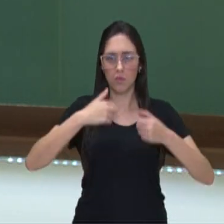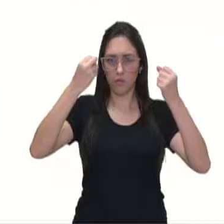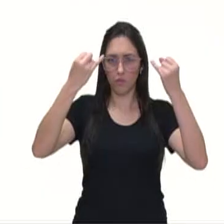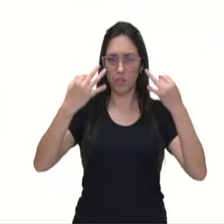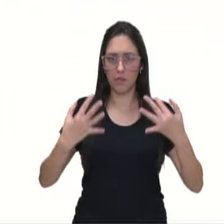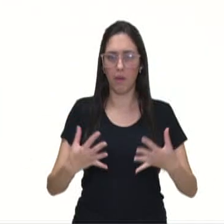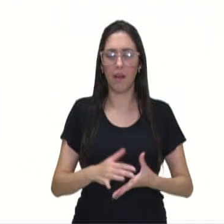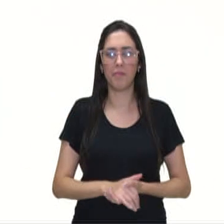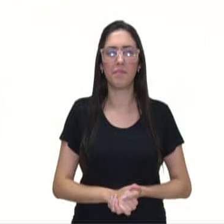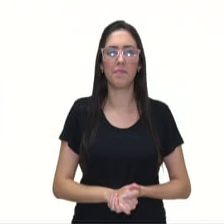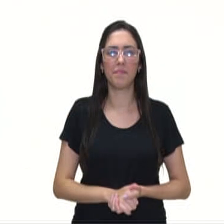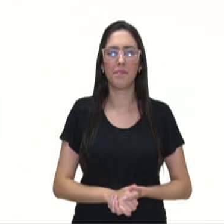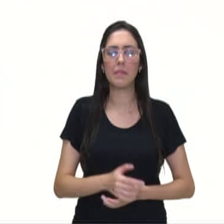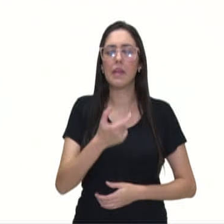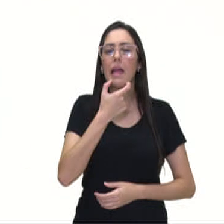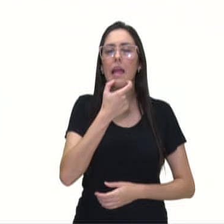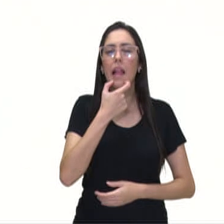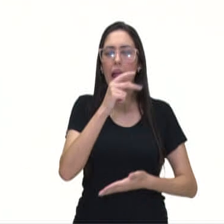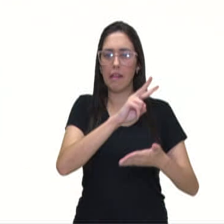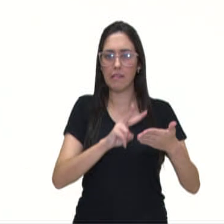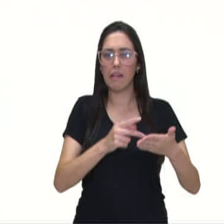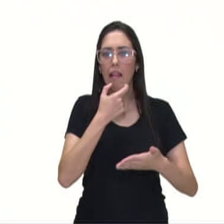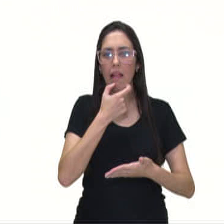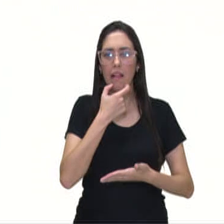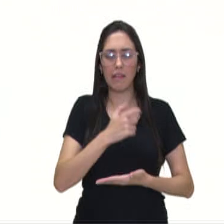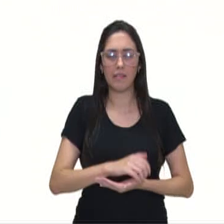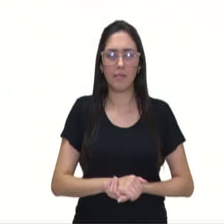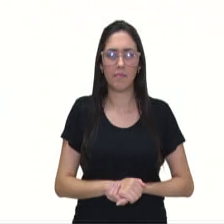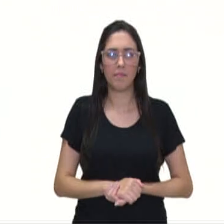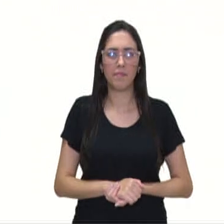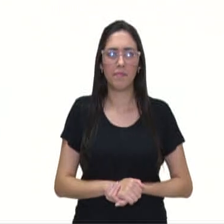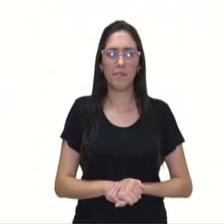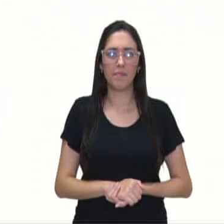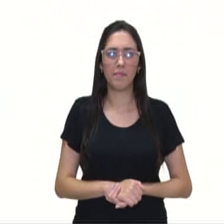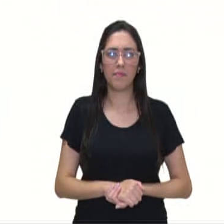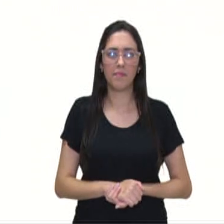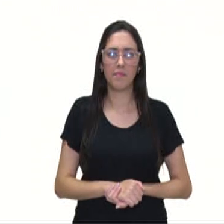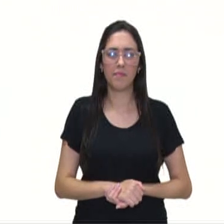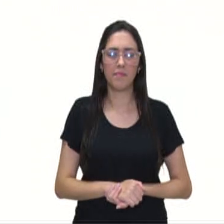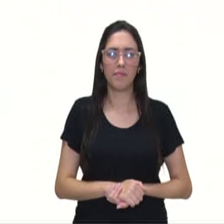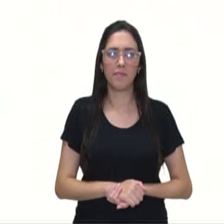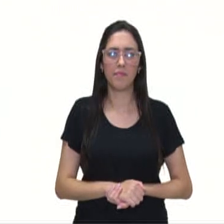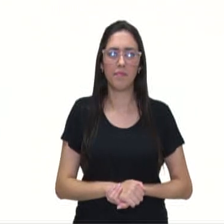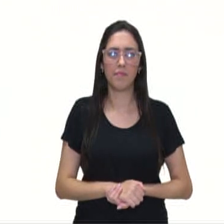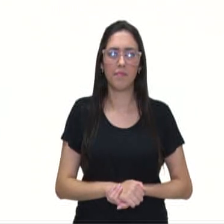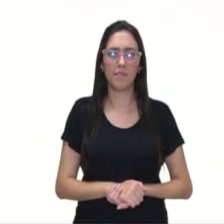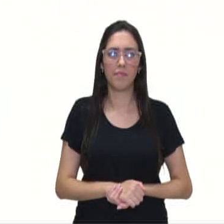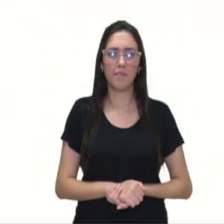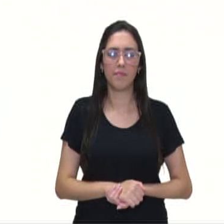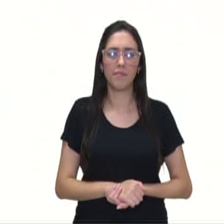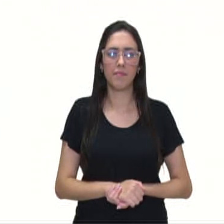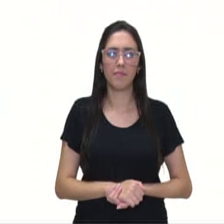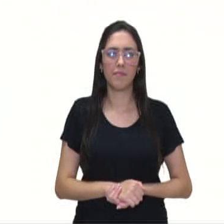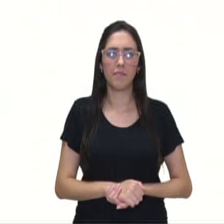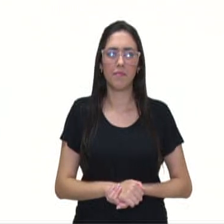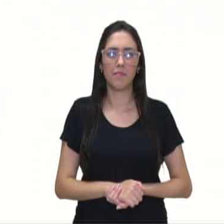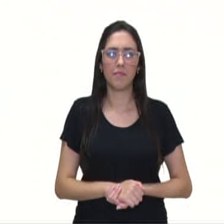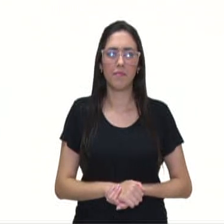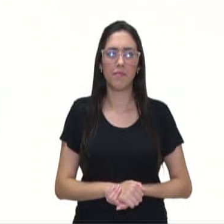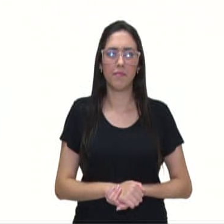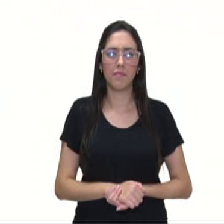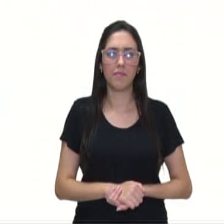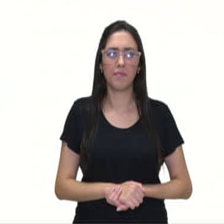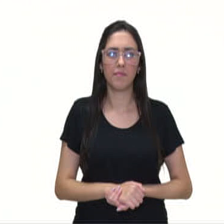comigo. Today, English is used as a world common language and this status of English